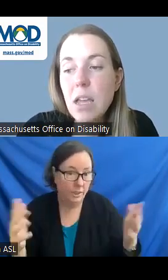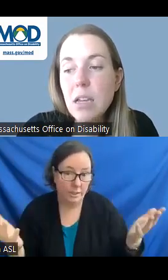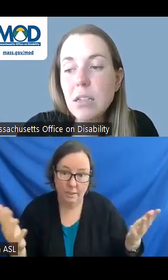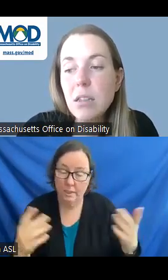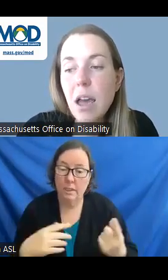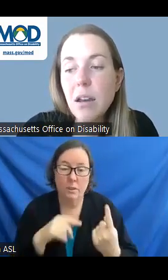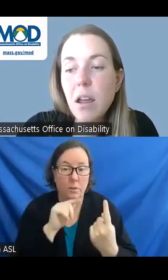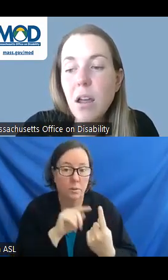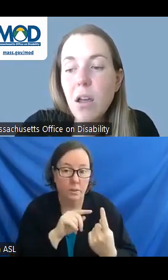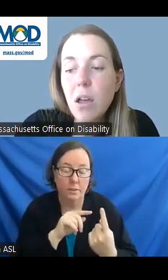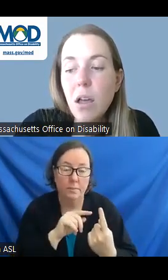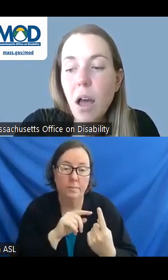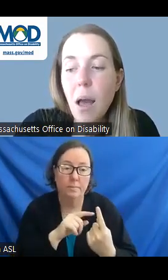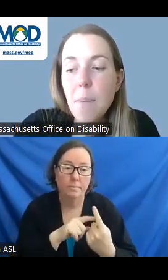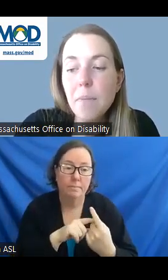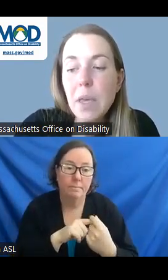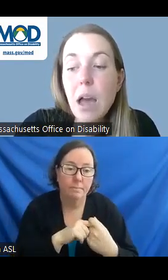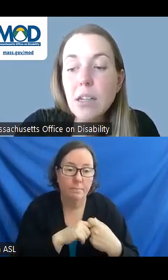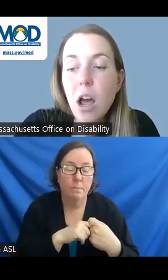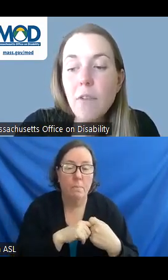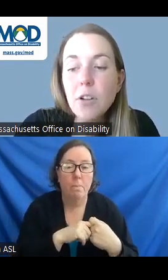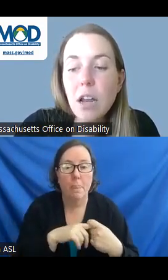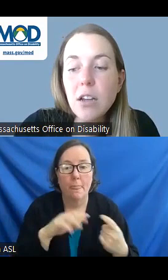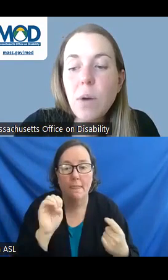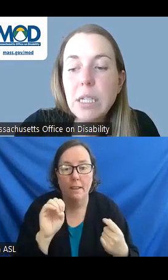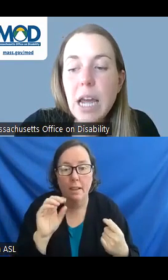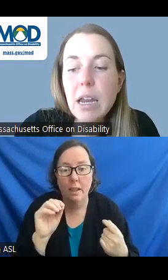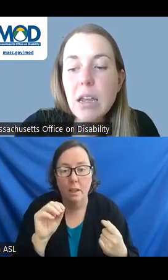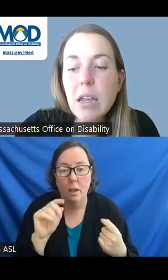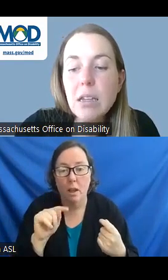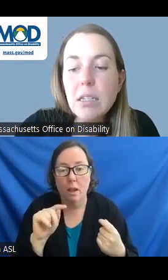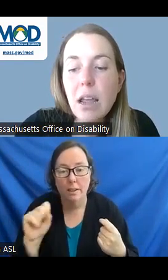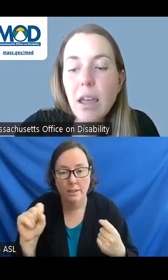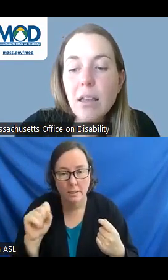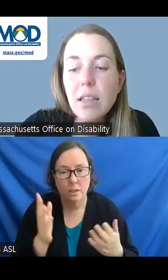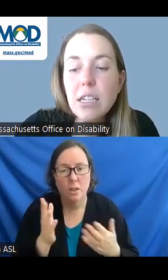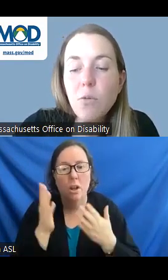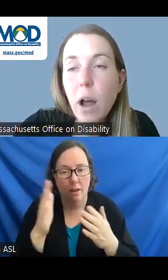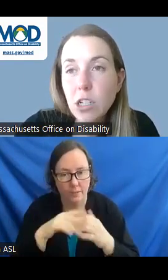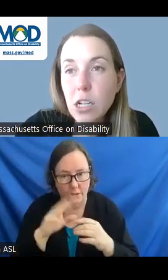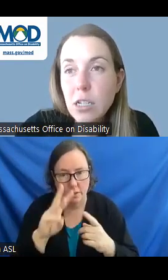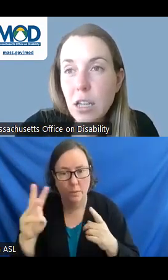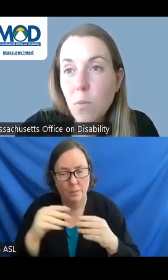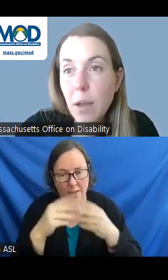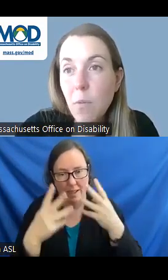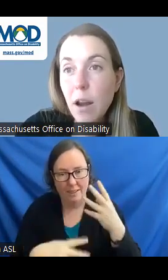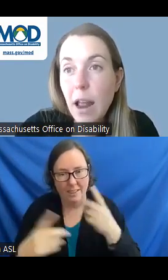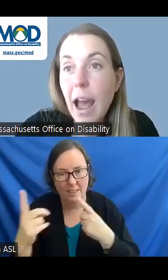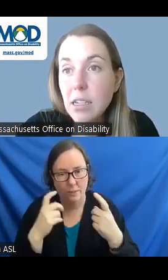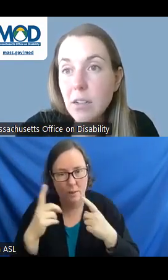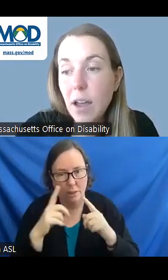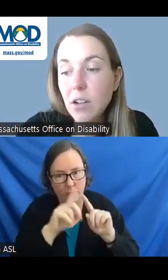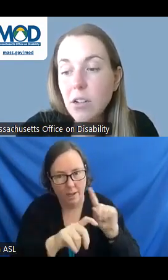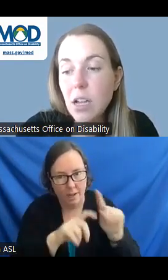of the things that EATS offers on its website is a list of questions that you might want